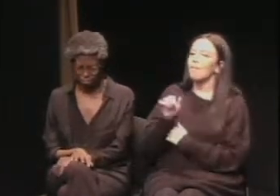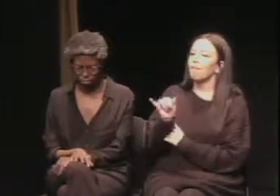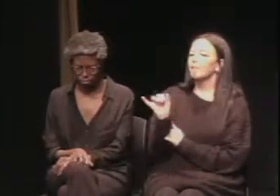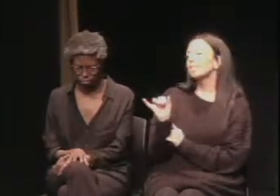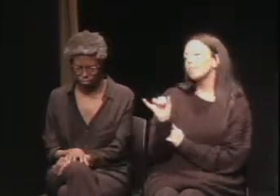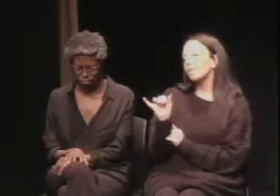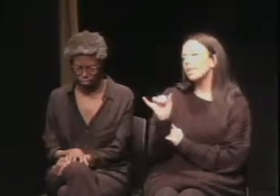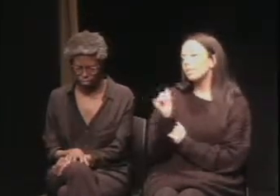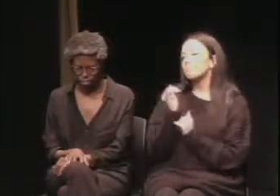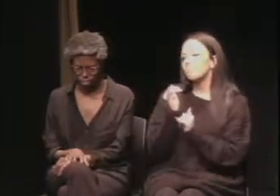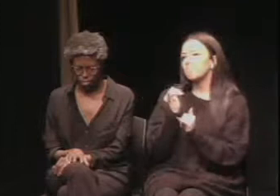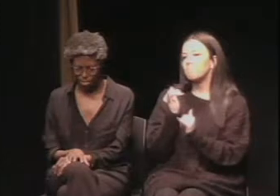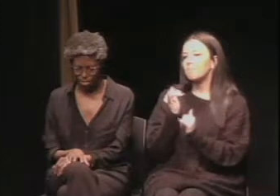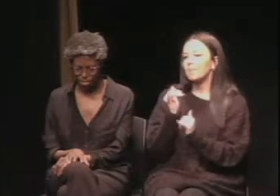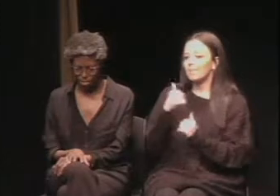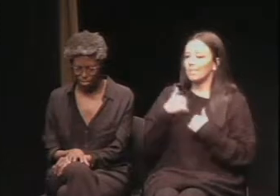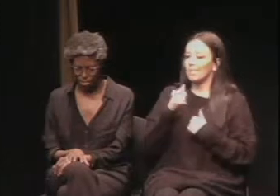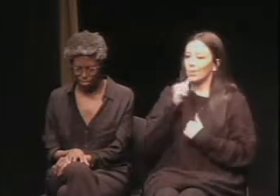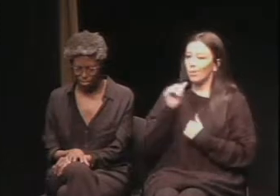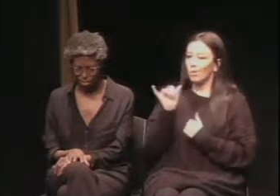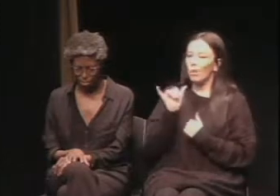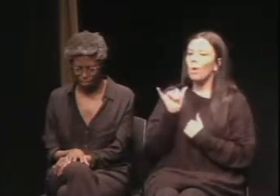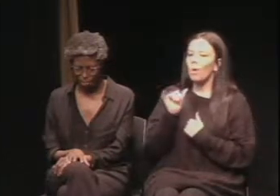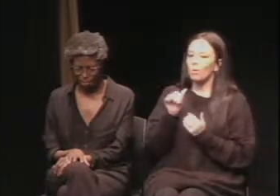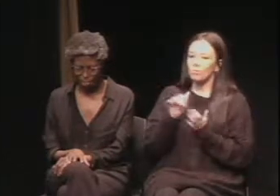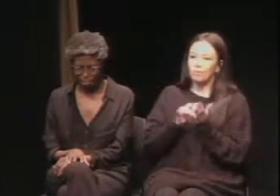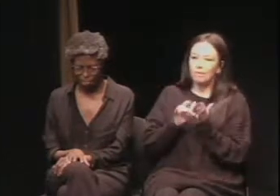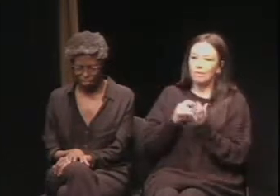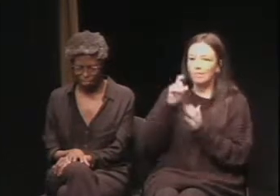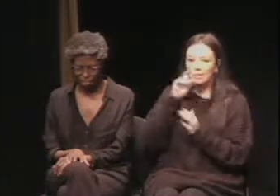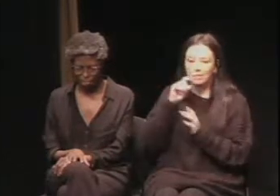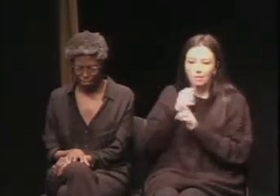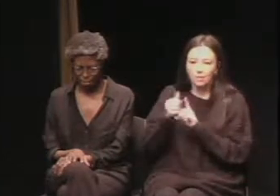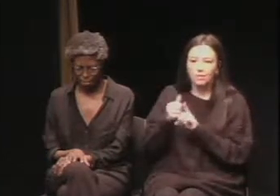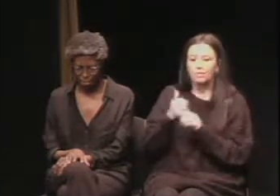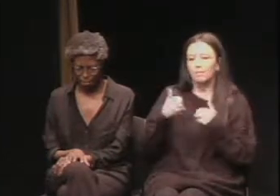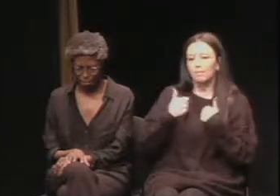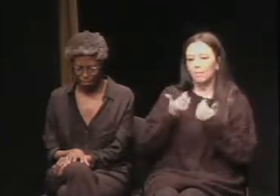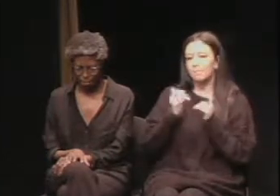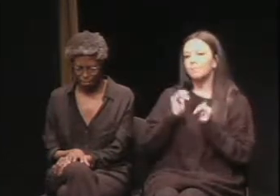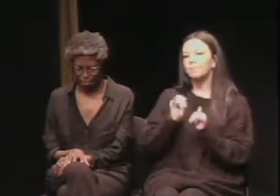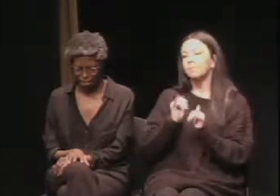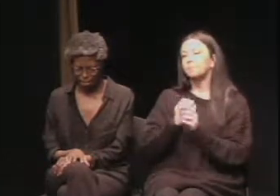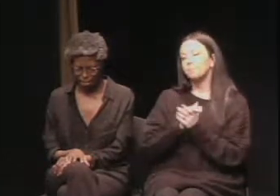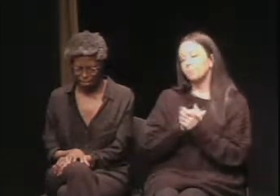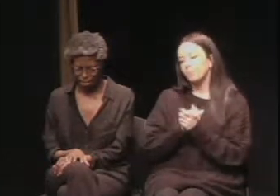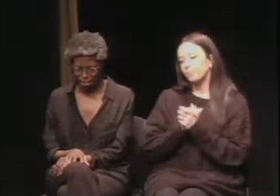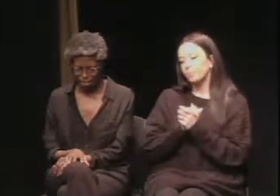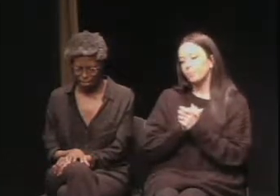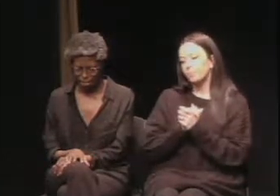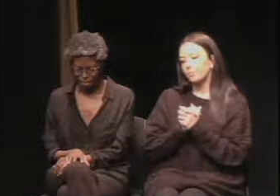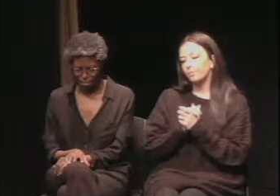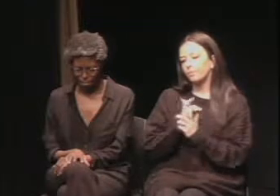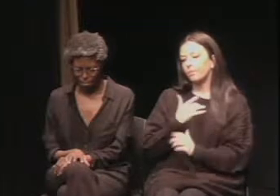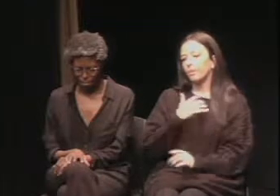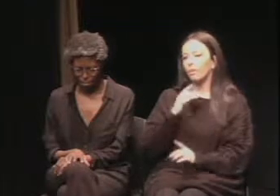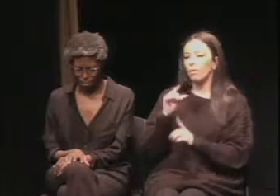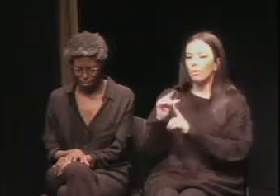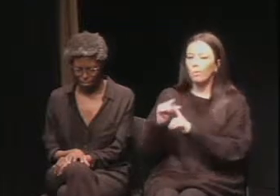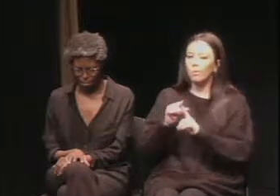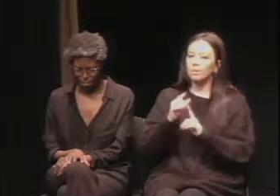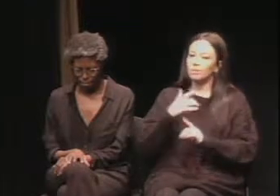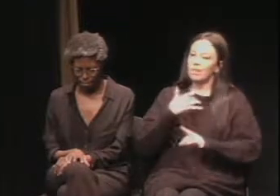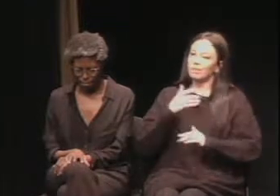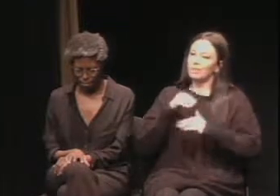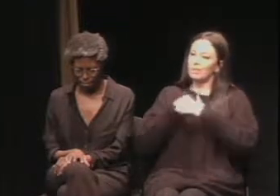way mm-hmm. as a young girl who was also molested quite young. Mm-hmm. And I feel like her words were really